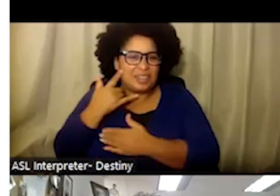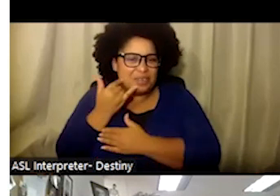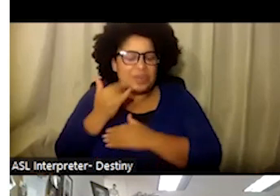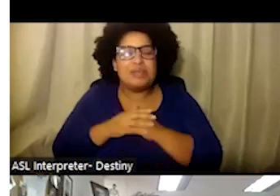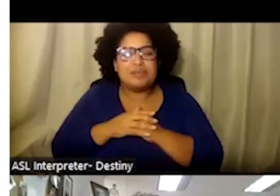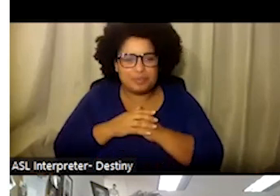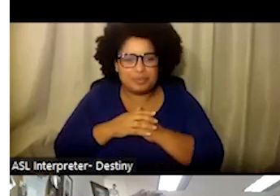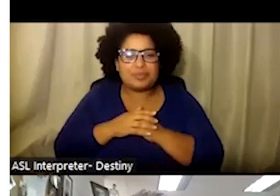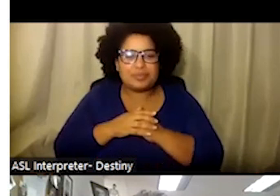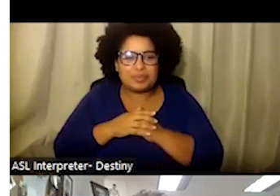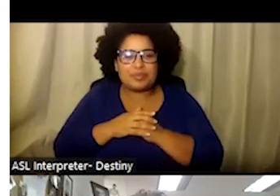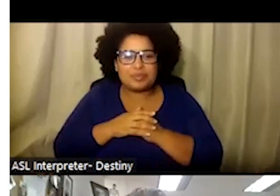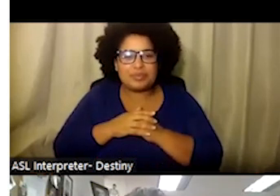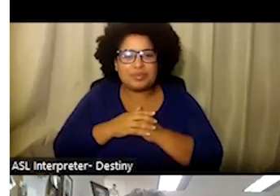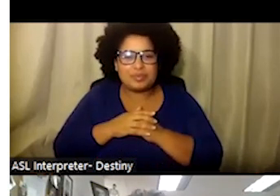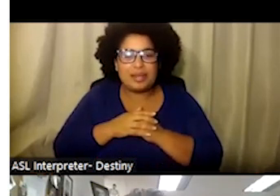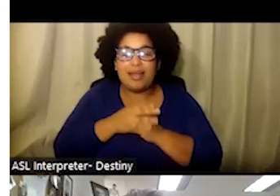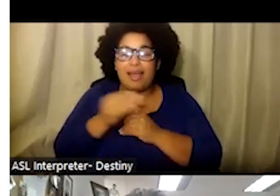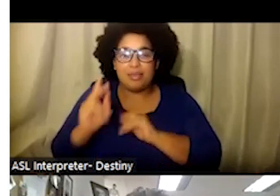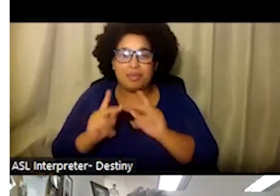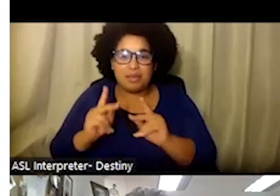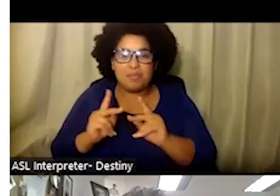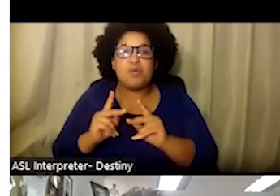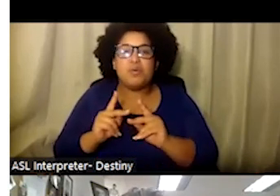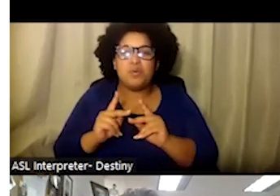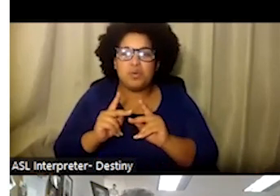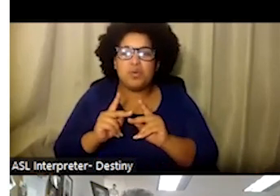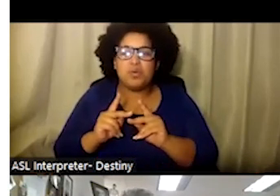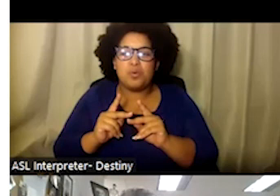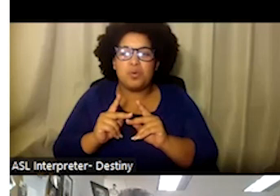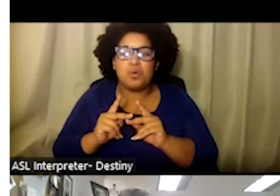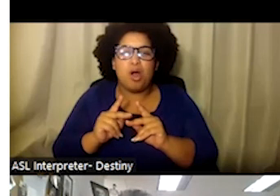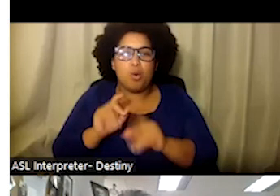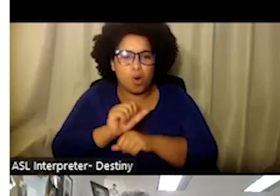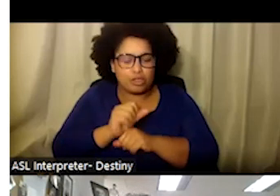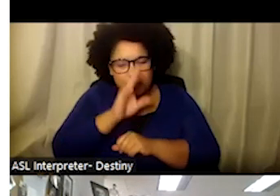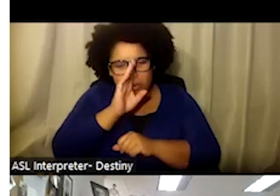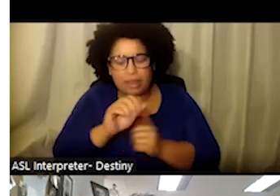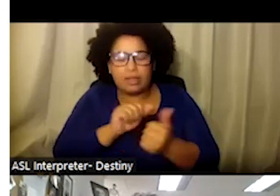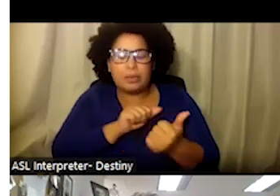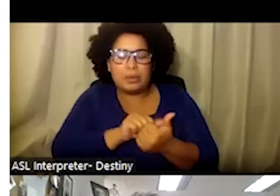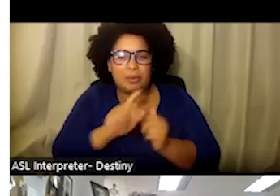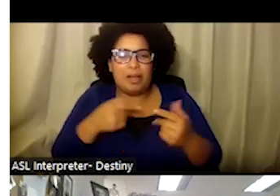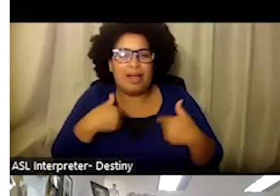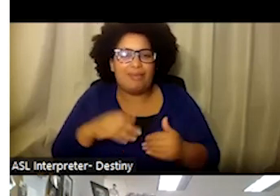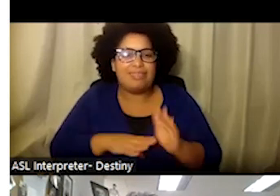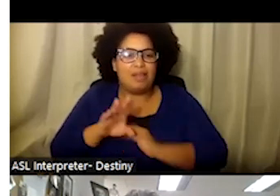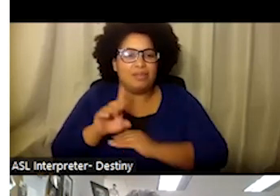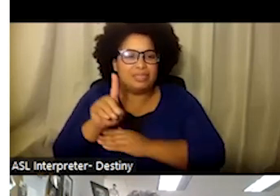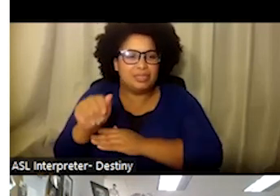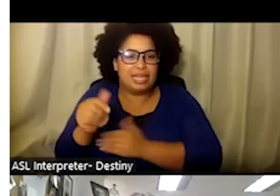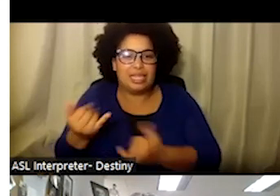our folks who come in direct contact with people with developmental disabilities. So this year there was a pretty